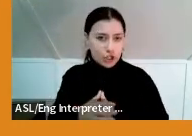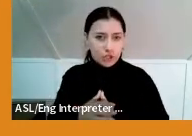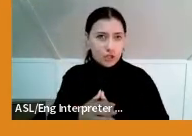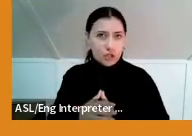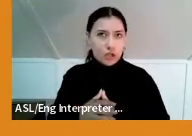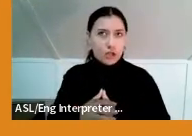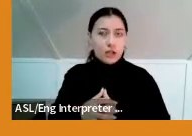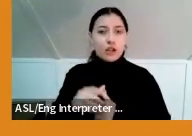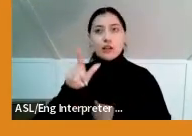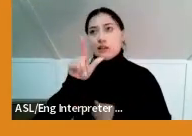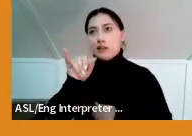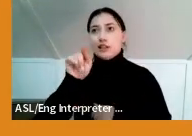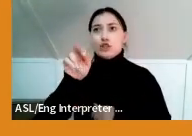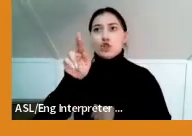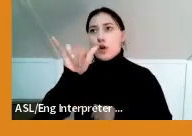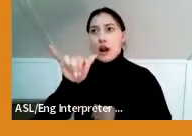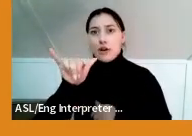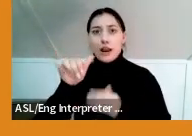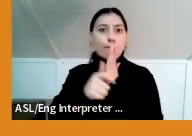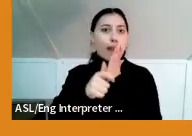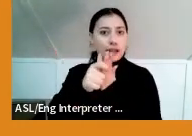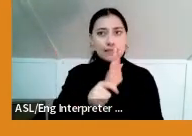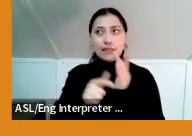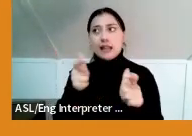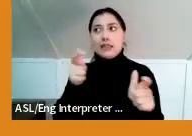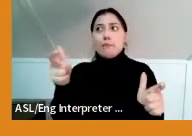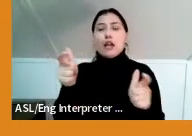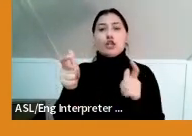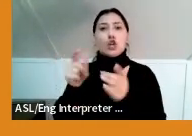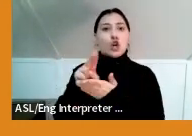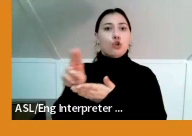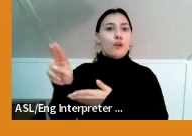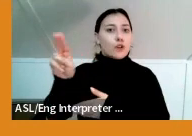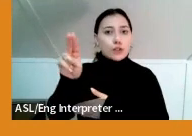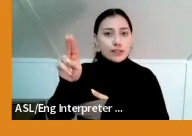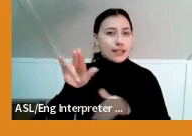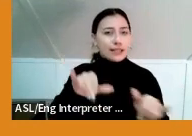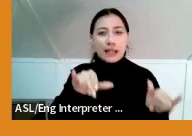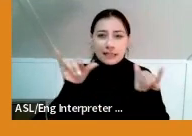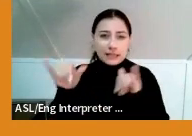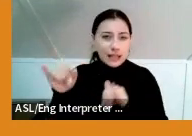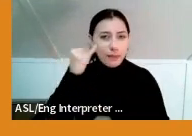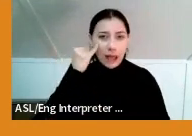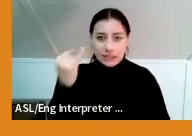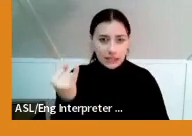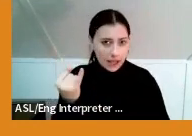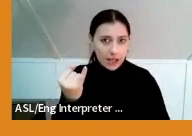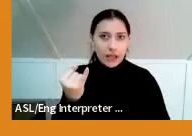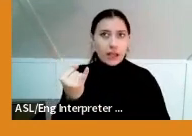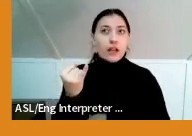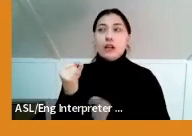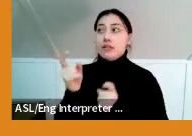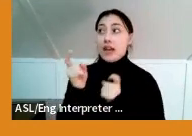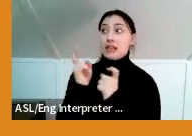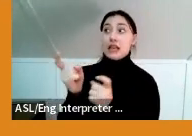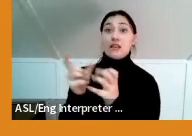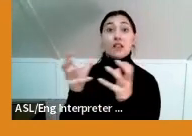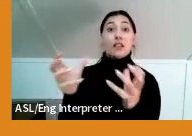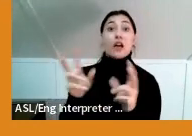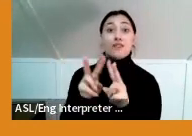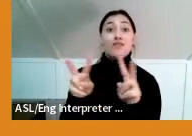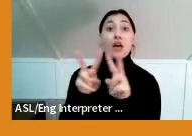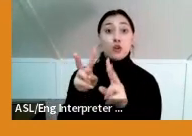Literary magazines at many of our major universities also adding great value to the cultural sector